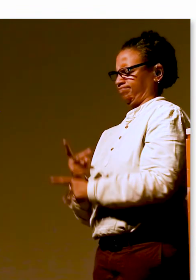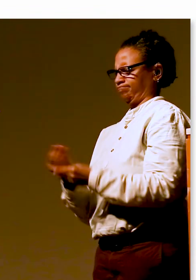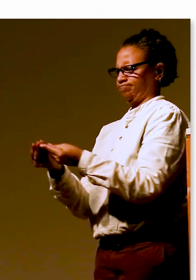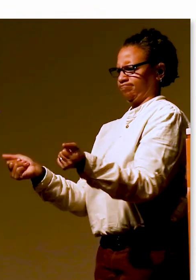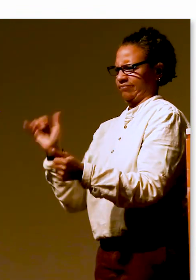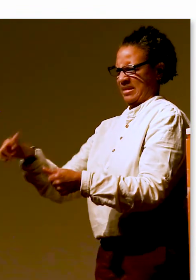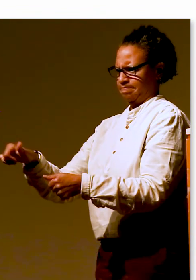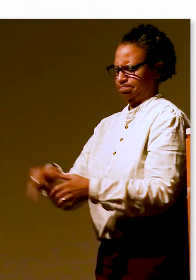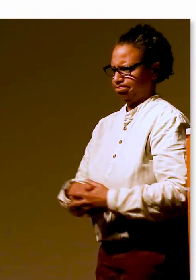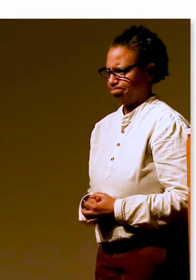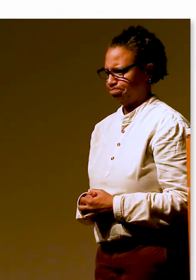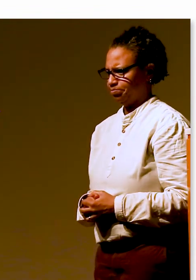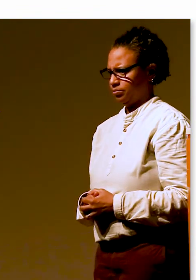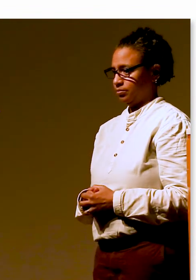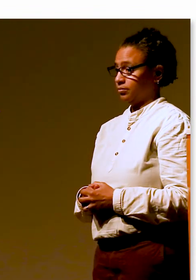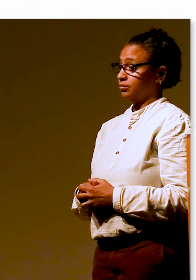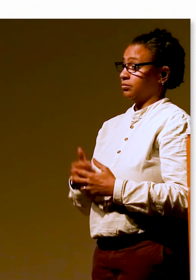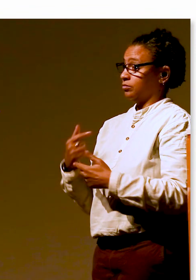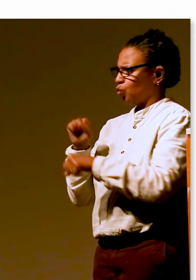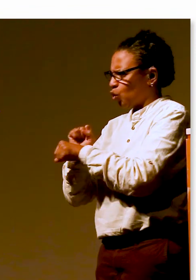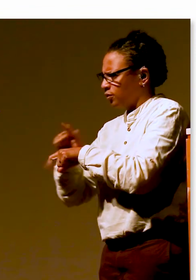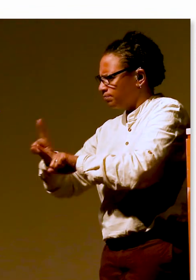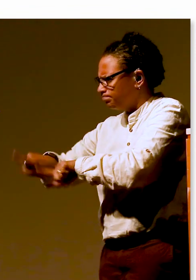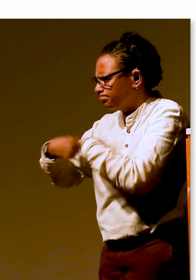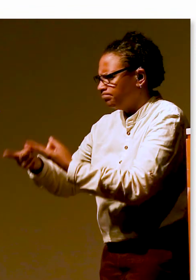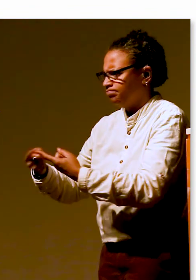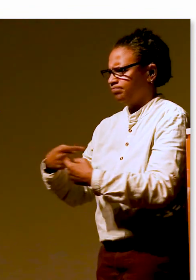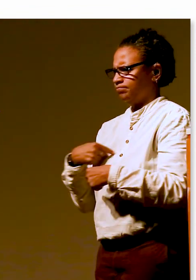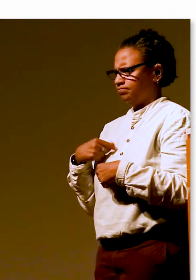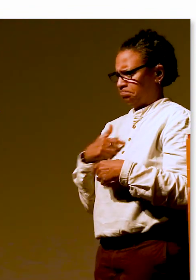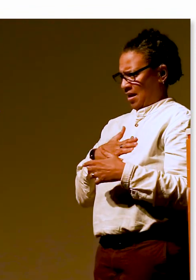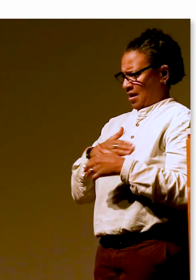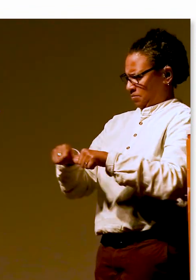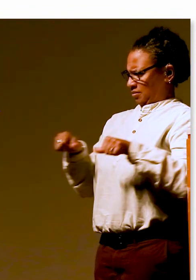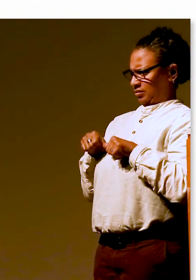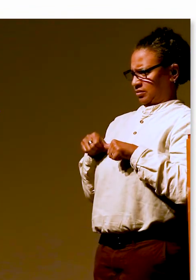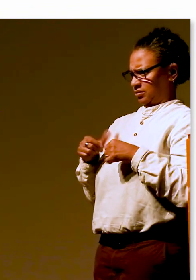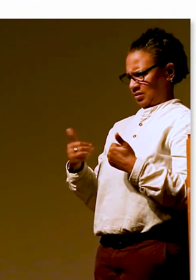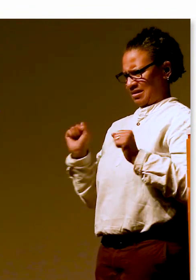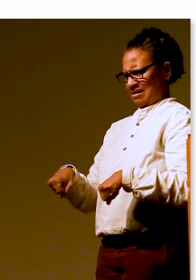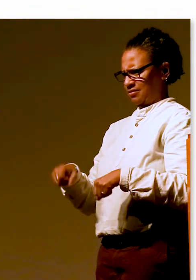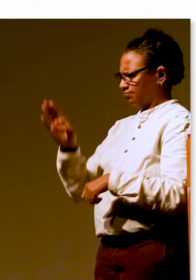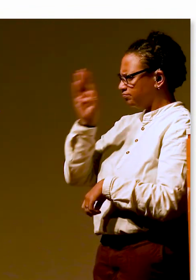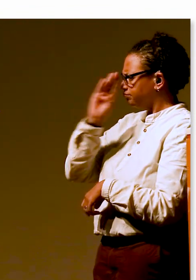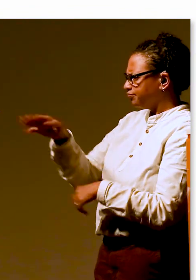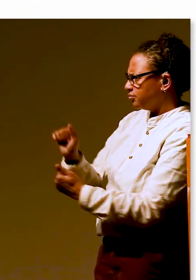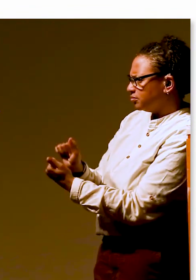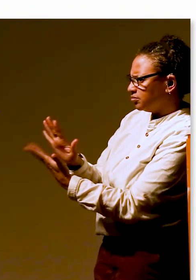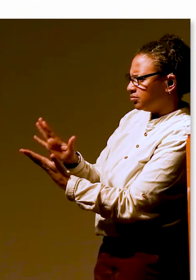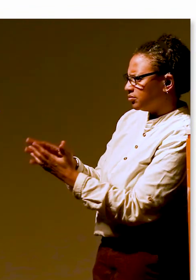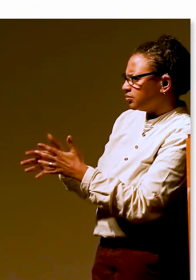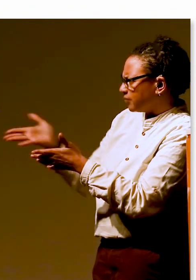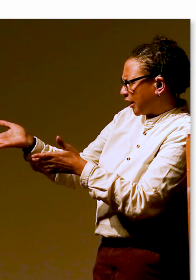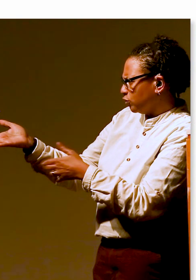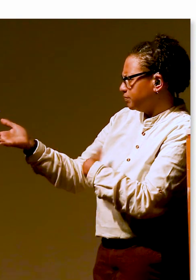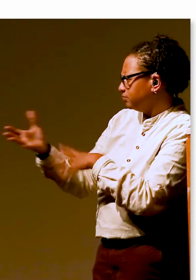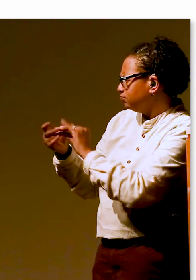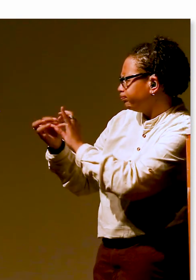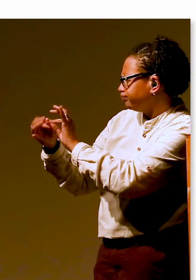and the spaces that I found myself, I've been in a position to speak directly to some people there.